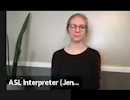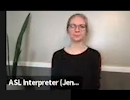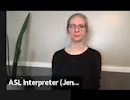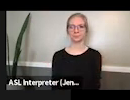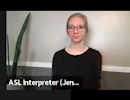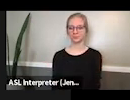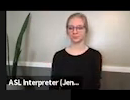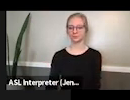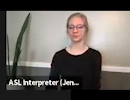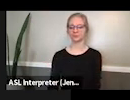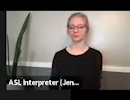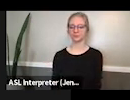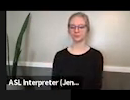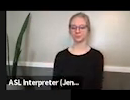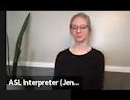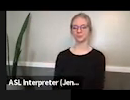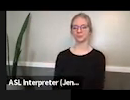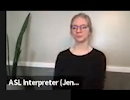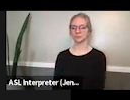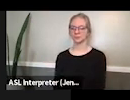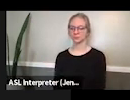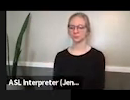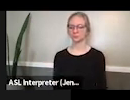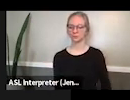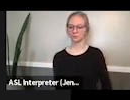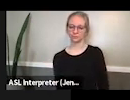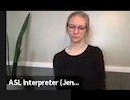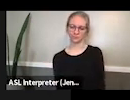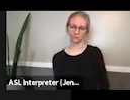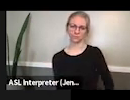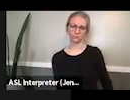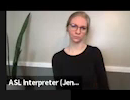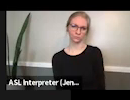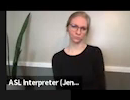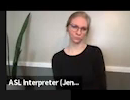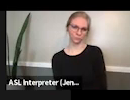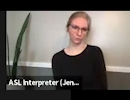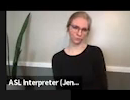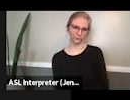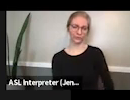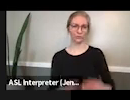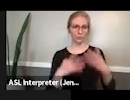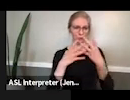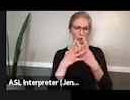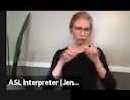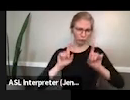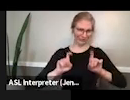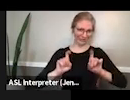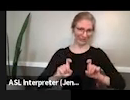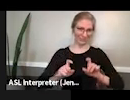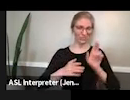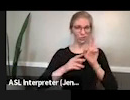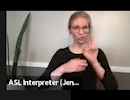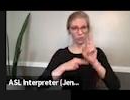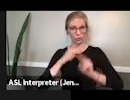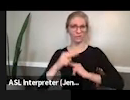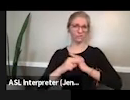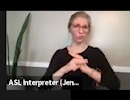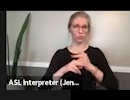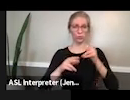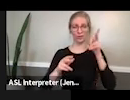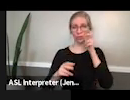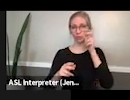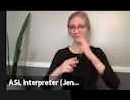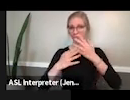in terms of newborn hearing screening, we'll start in the middle of the slide. Universal hearing screening is now required